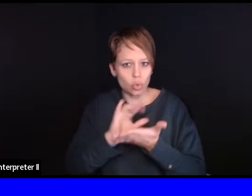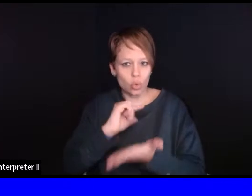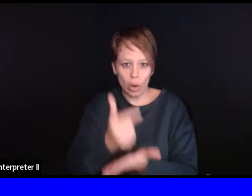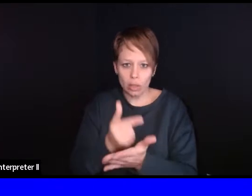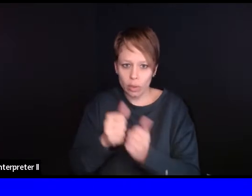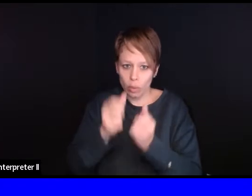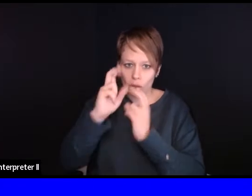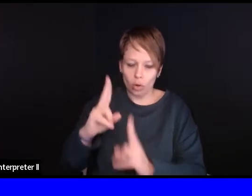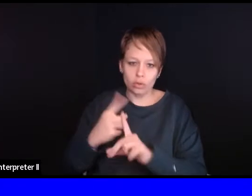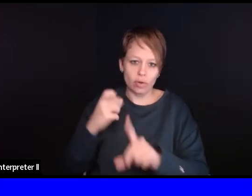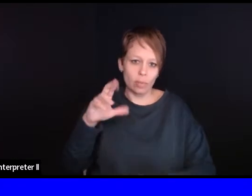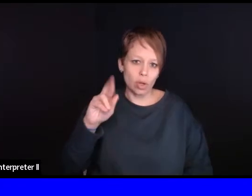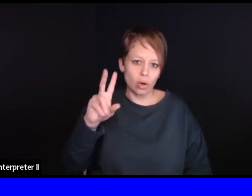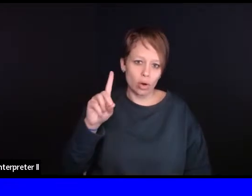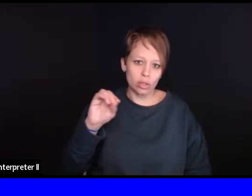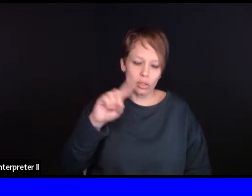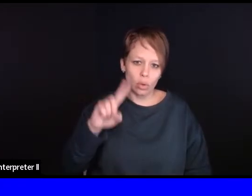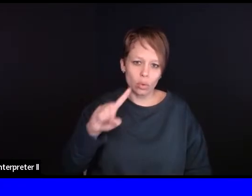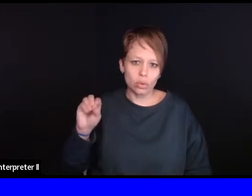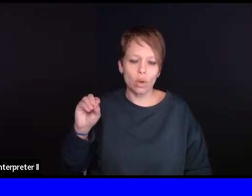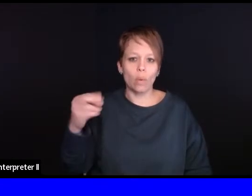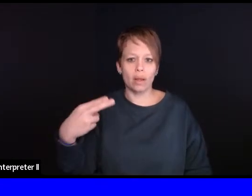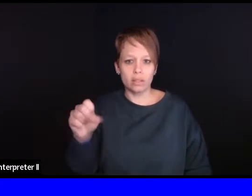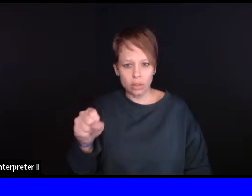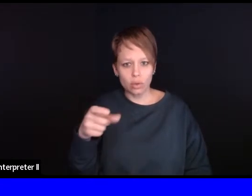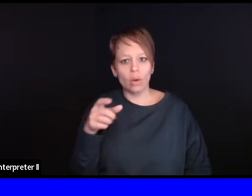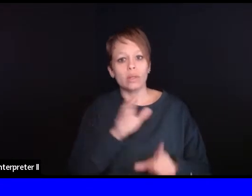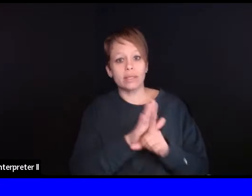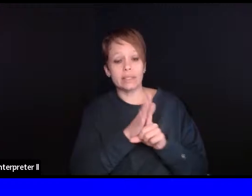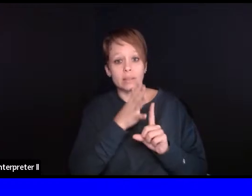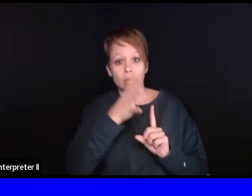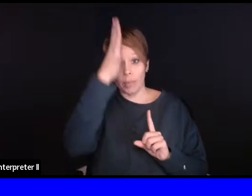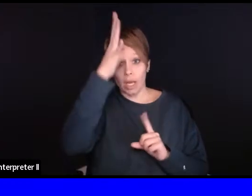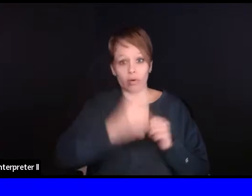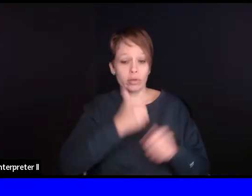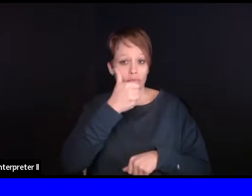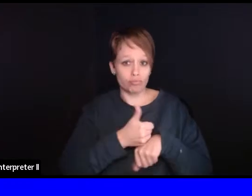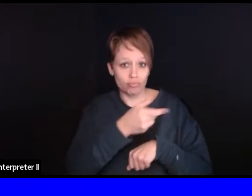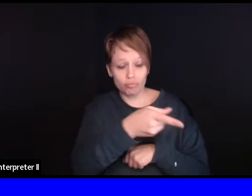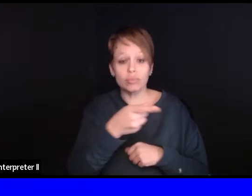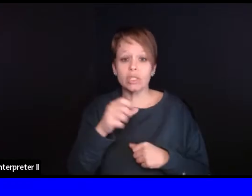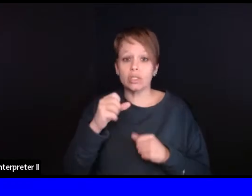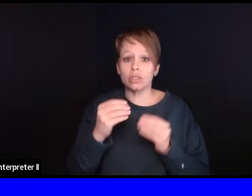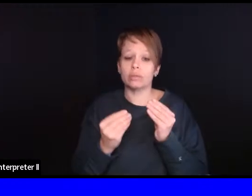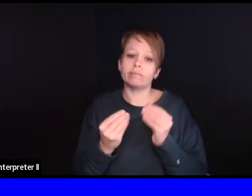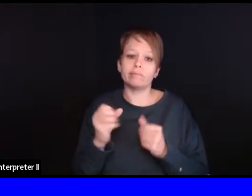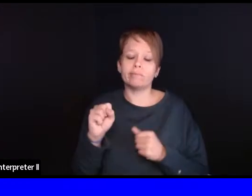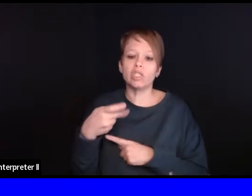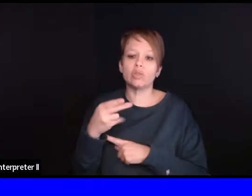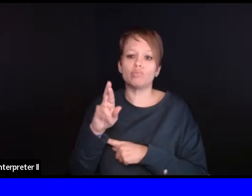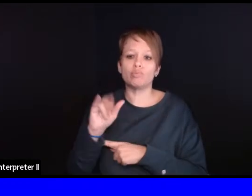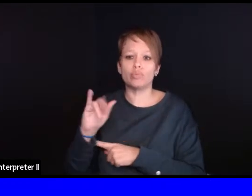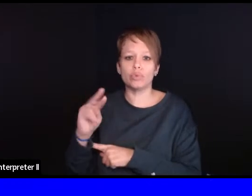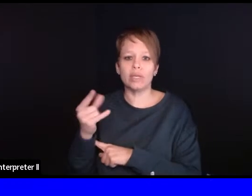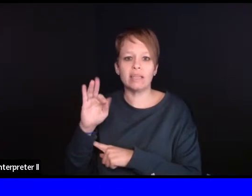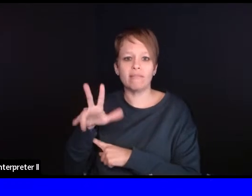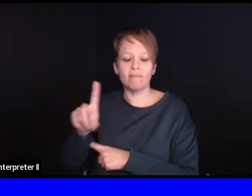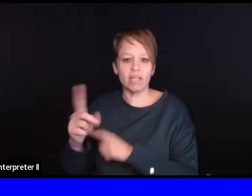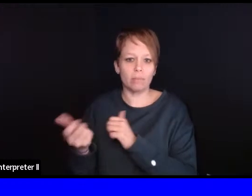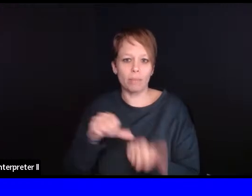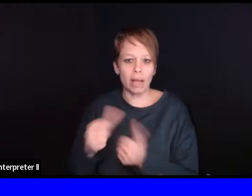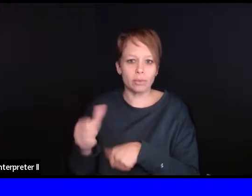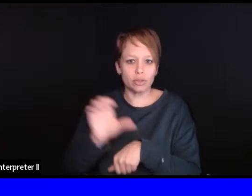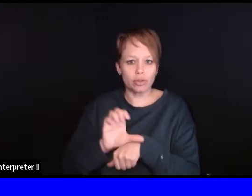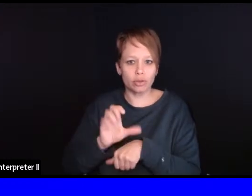Yeldell's parents, Jefferson and Annie Mae Yeldell, founded the Springfield Baptist Church in 1939, and he was an active member of the